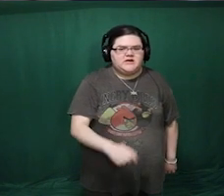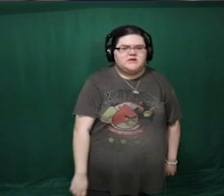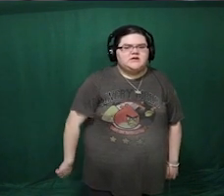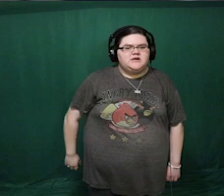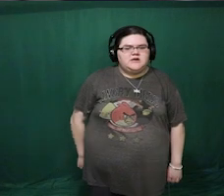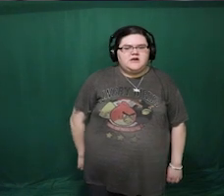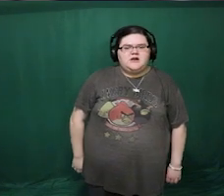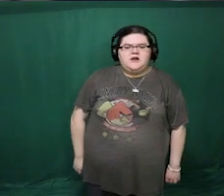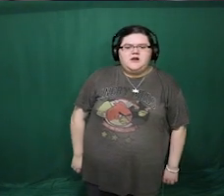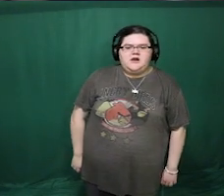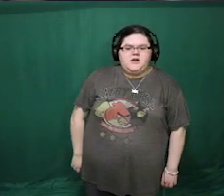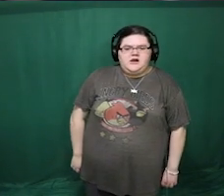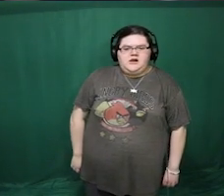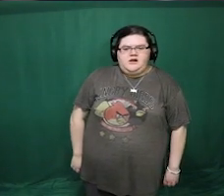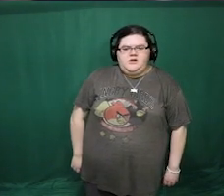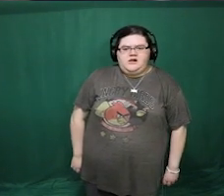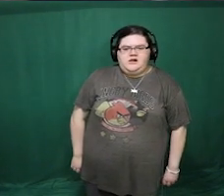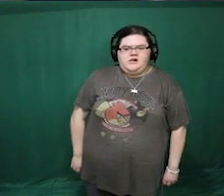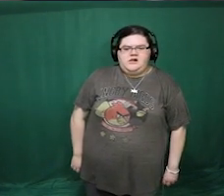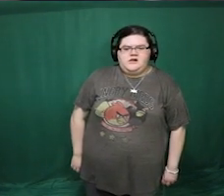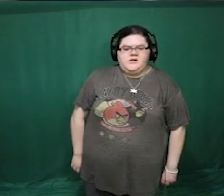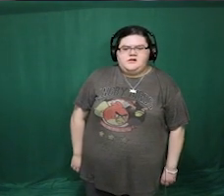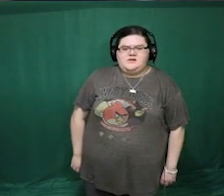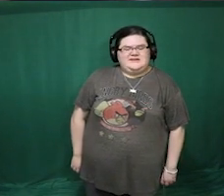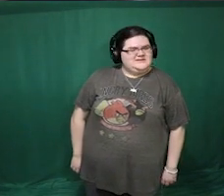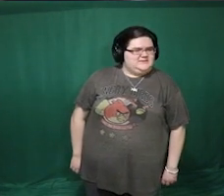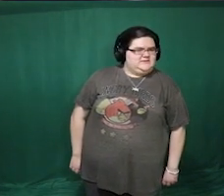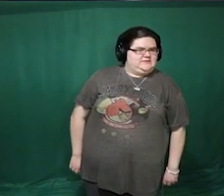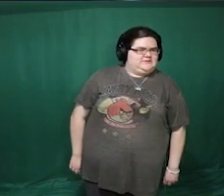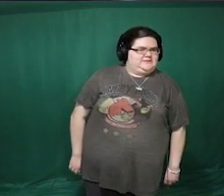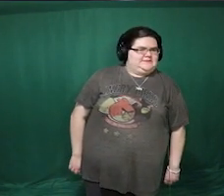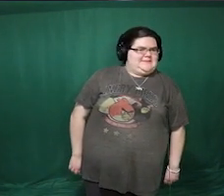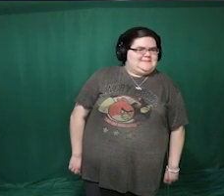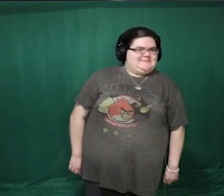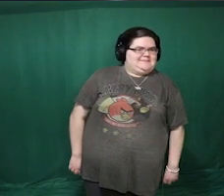Why? I think I fucked it.